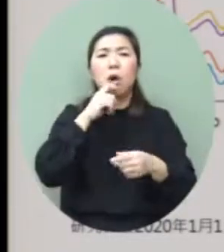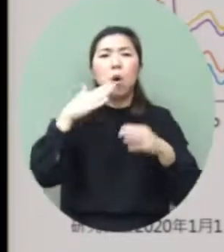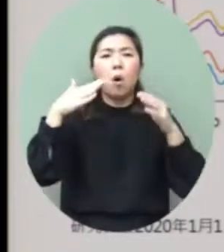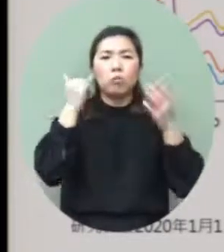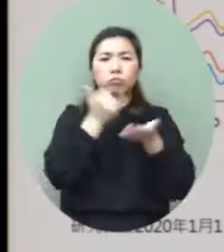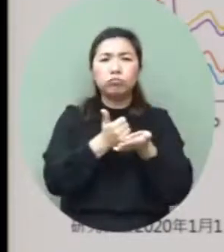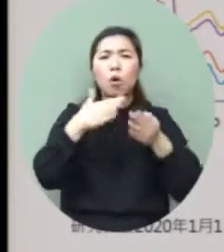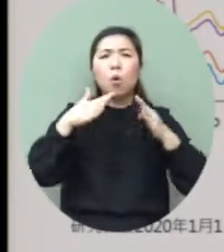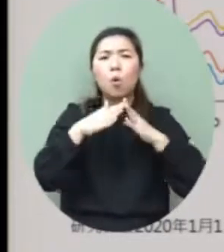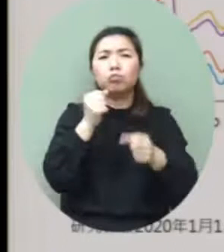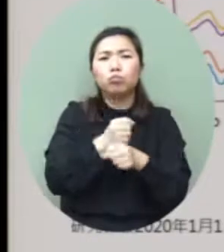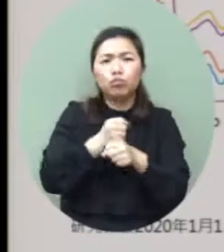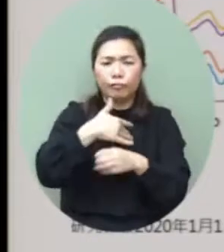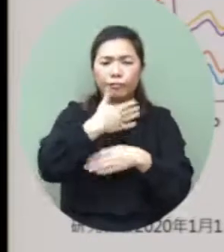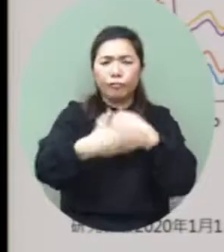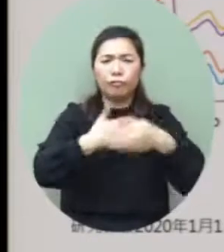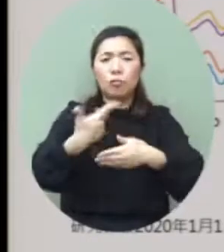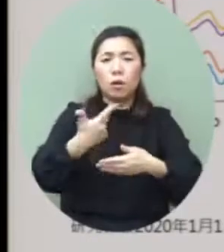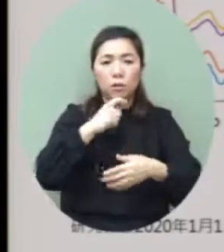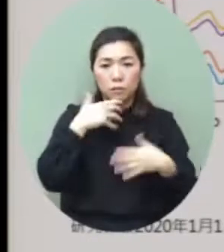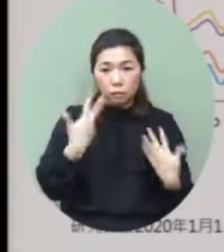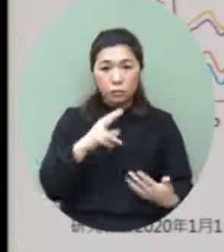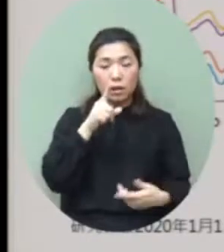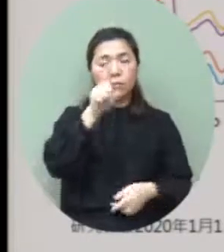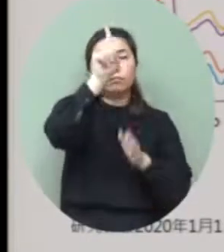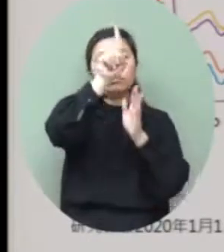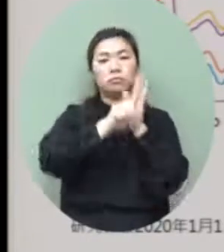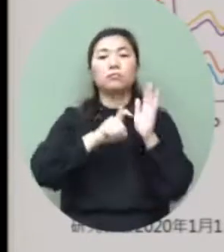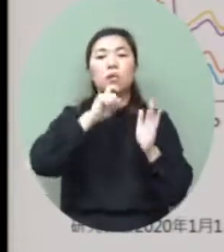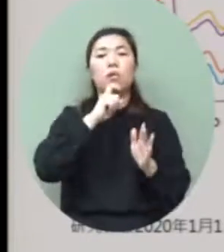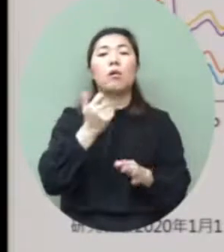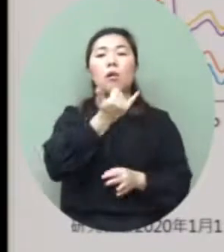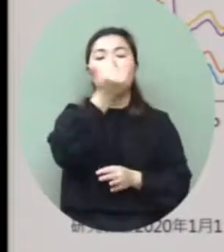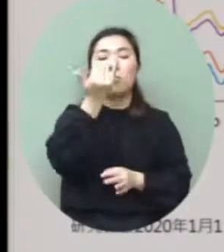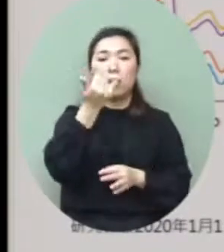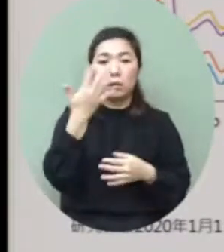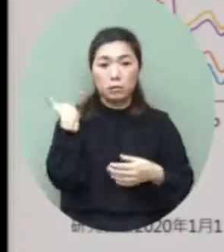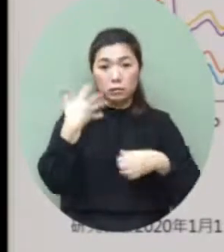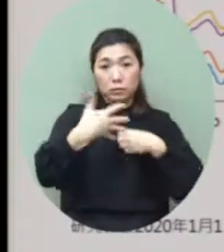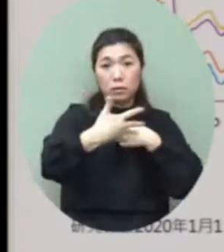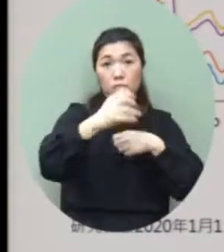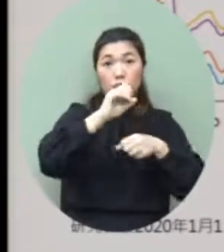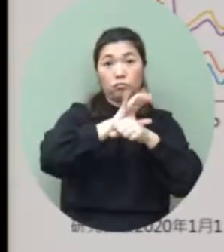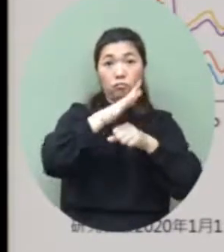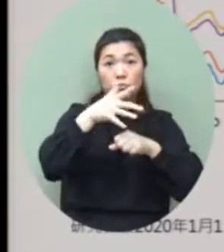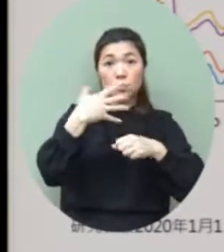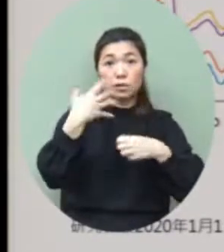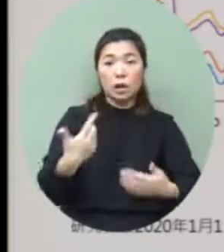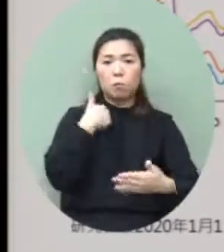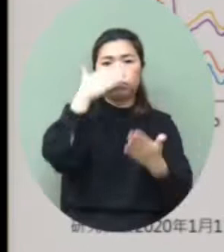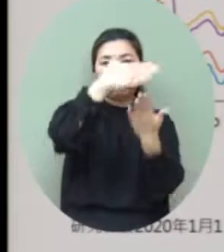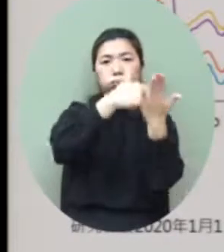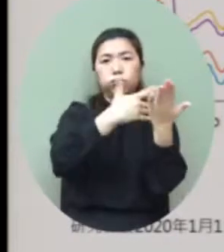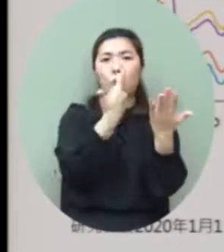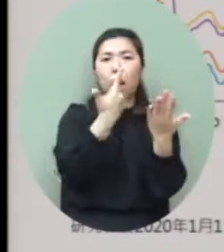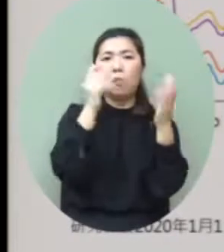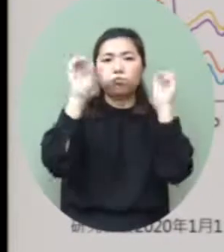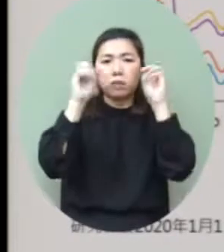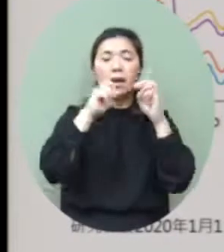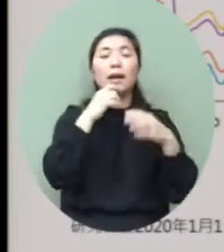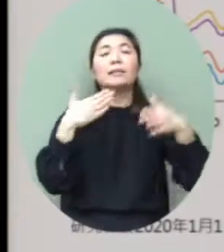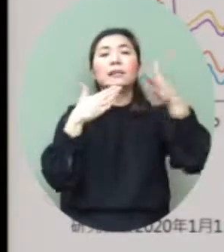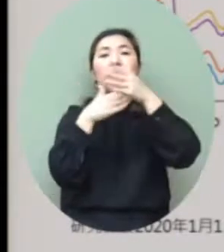higher the risk. And therefore, that's why we have so many social distancing measures, including class suspension and work from